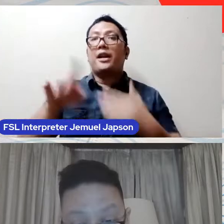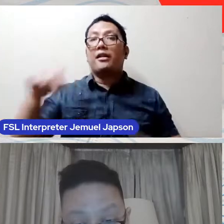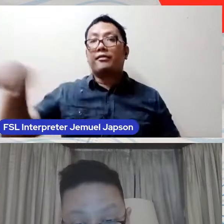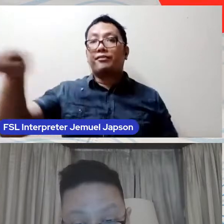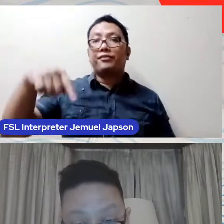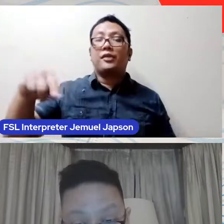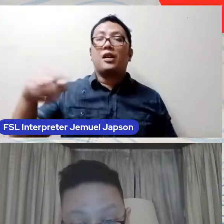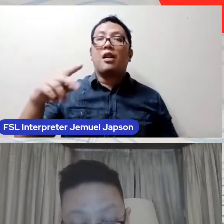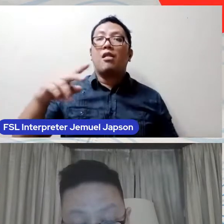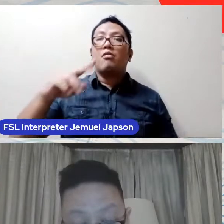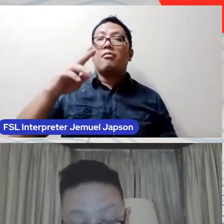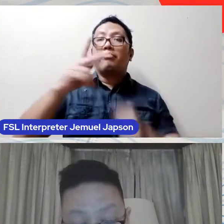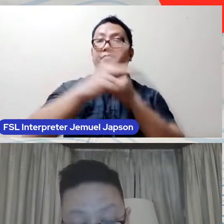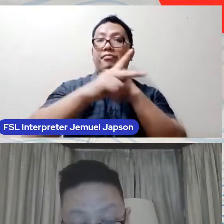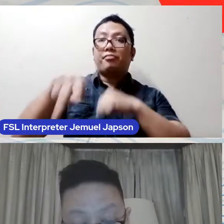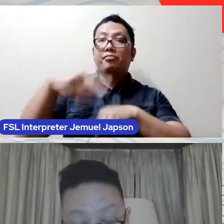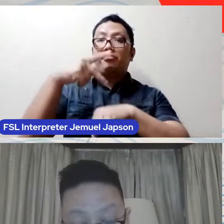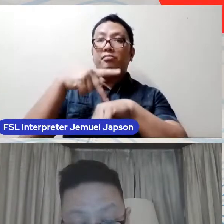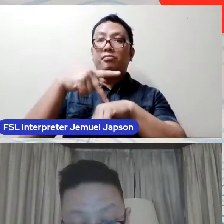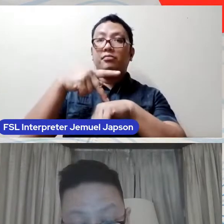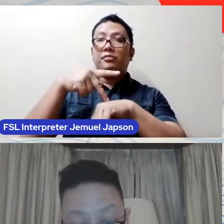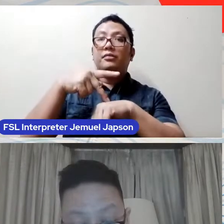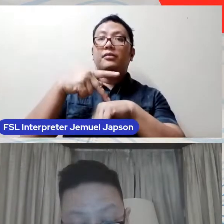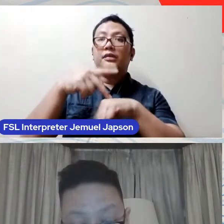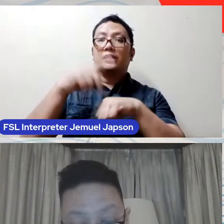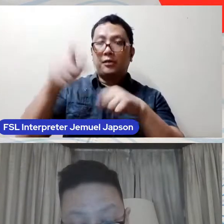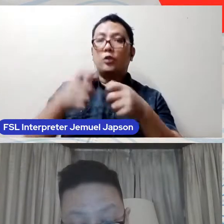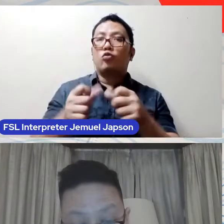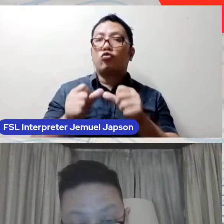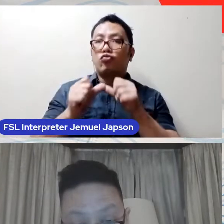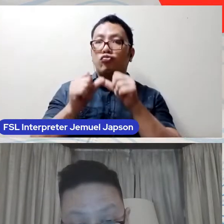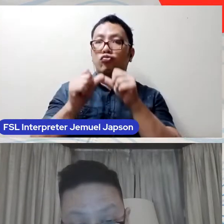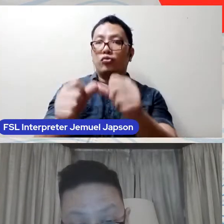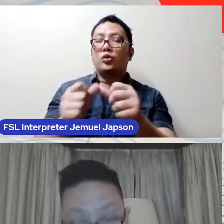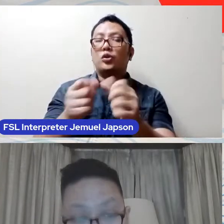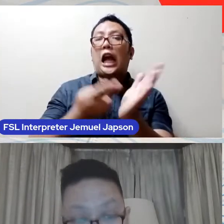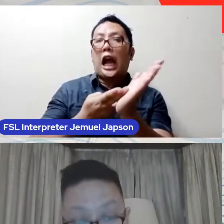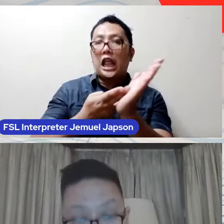Dapat maintain po ang integrity ng ballot box. So, yun.